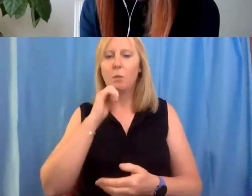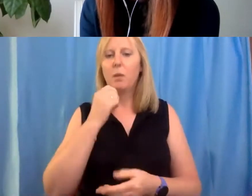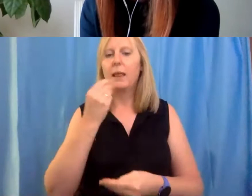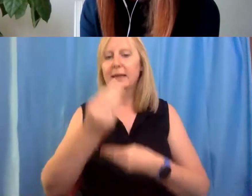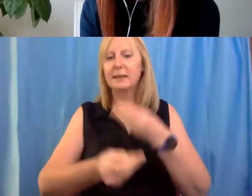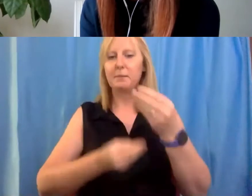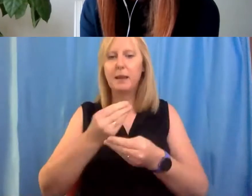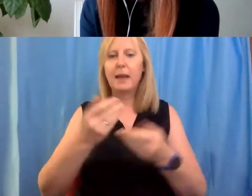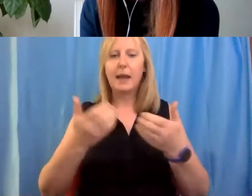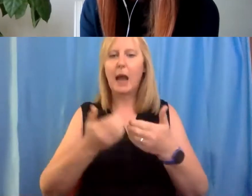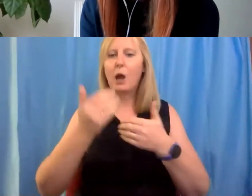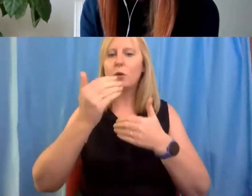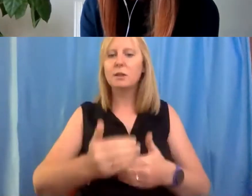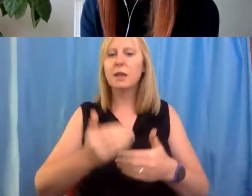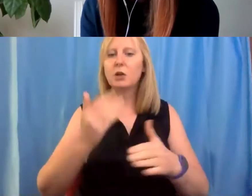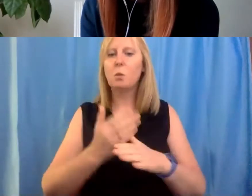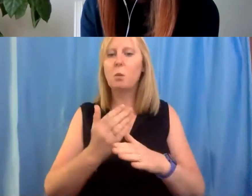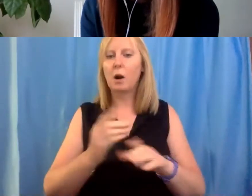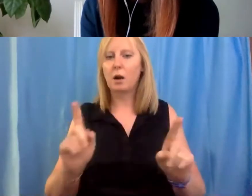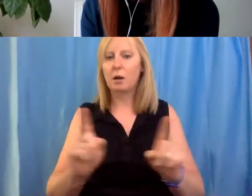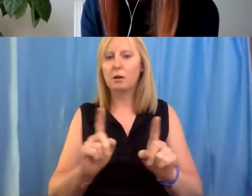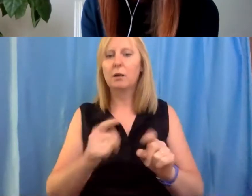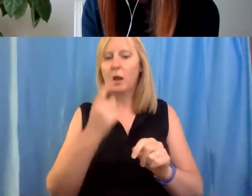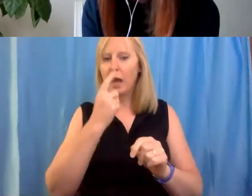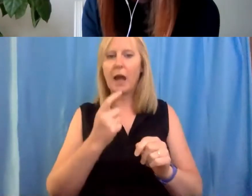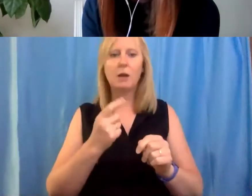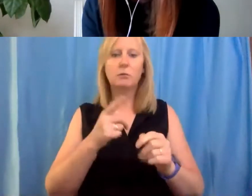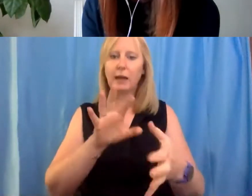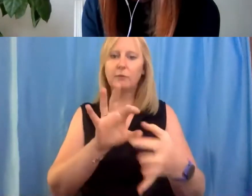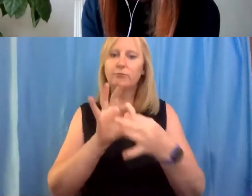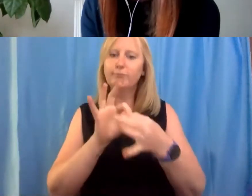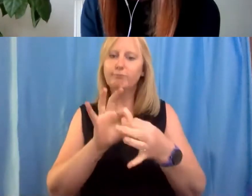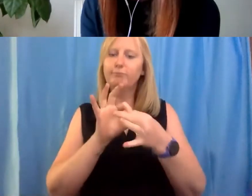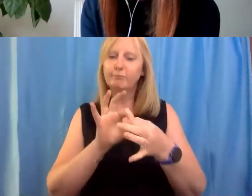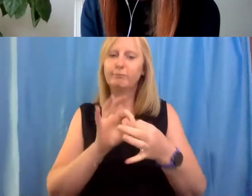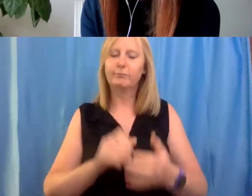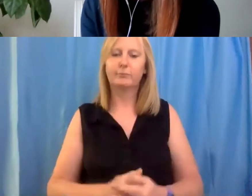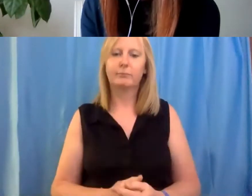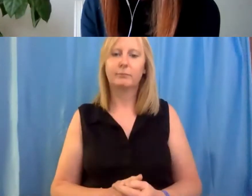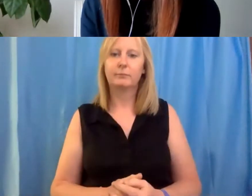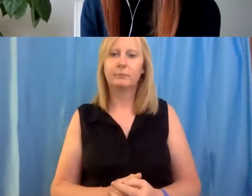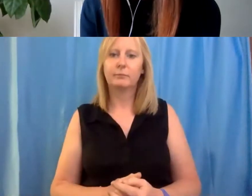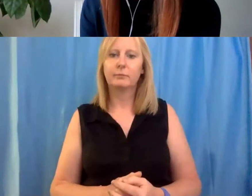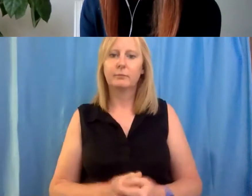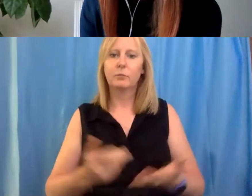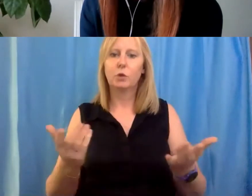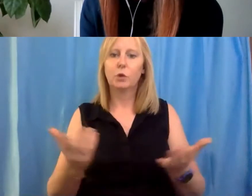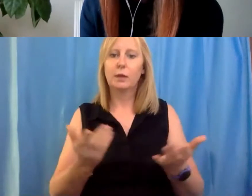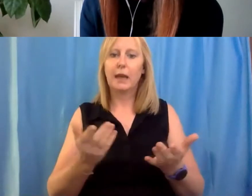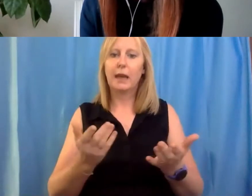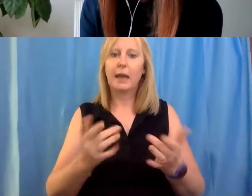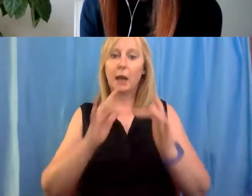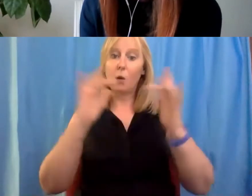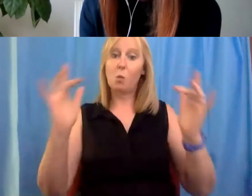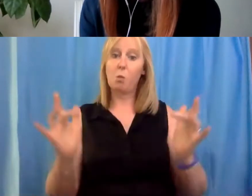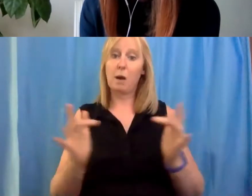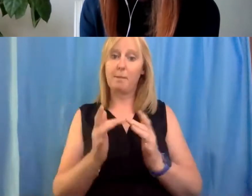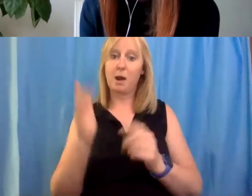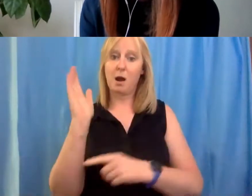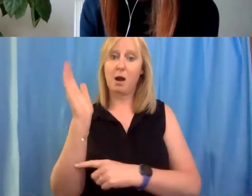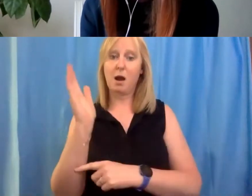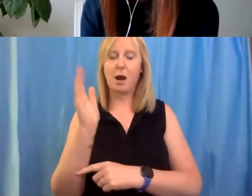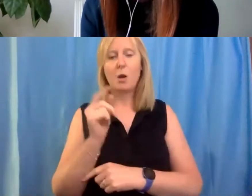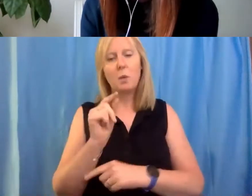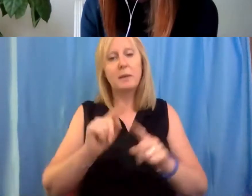the session will run and how you can interact with us. So today's webinar is a little bit different to